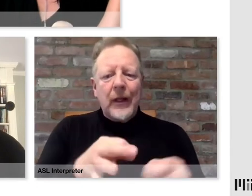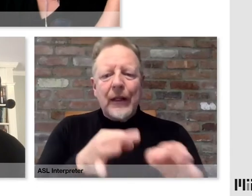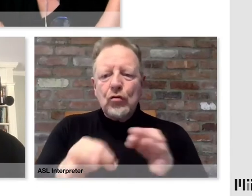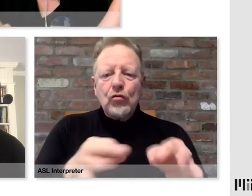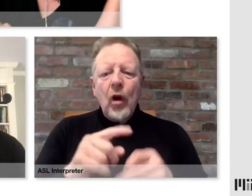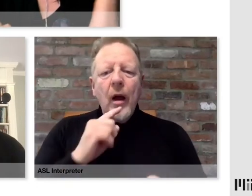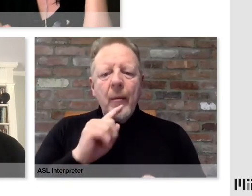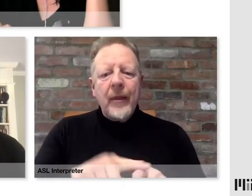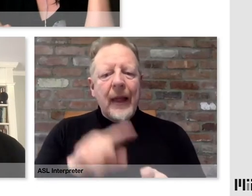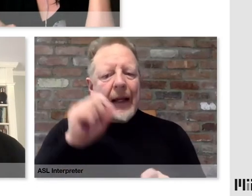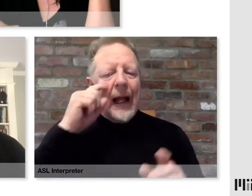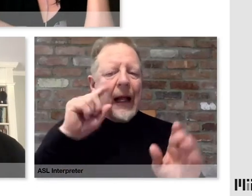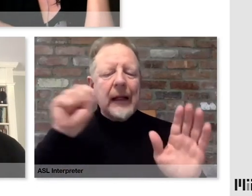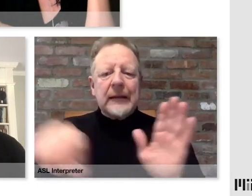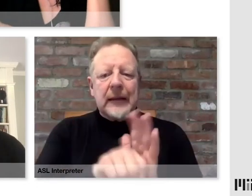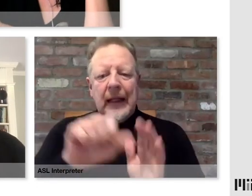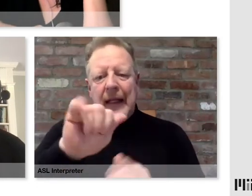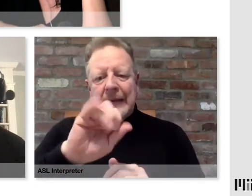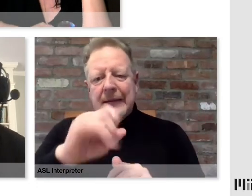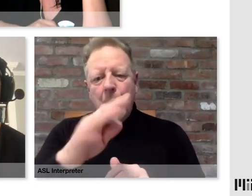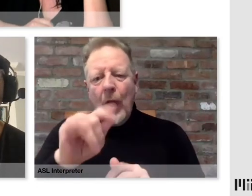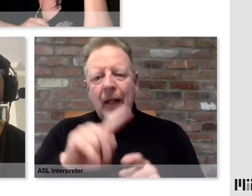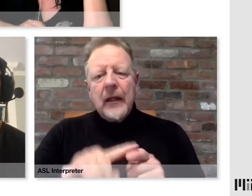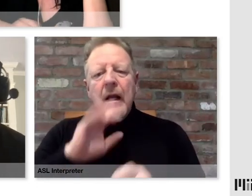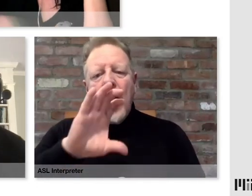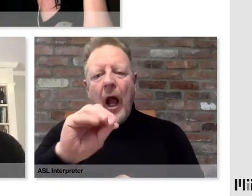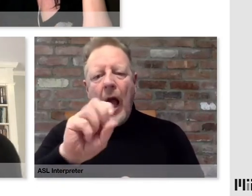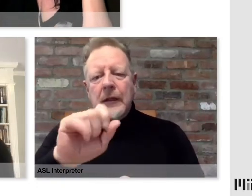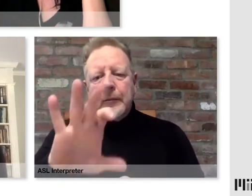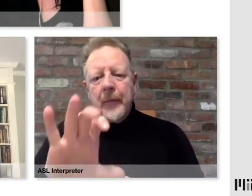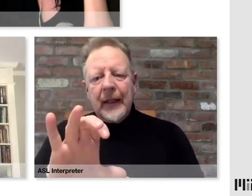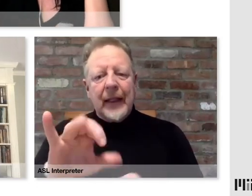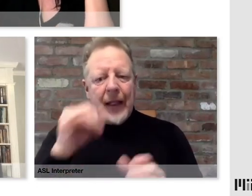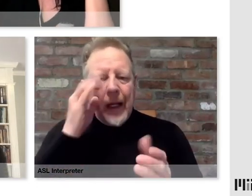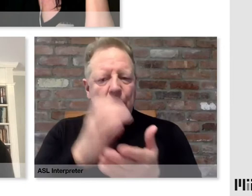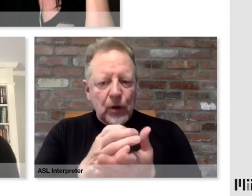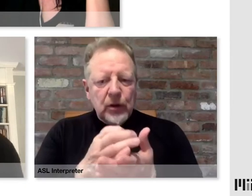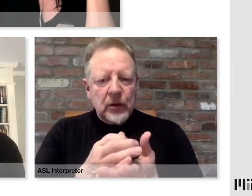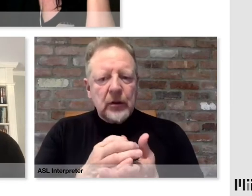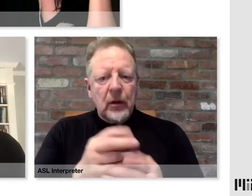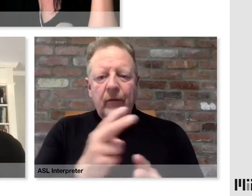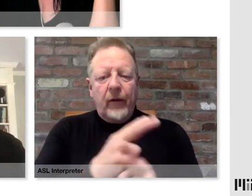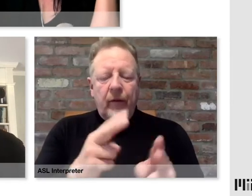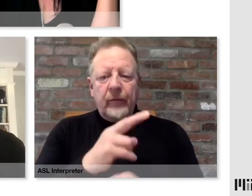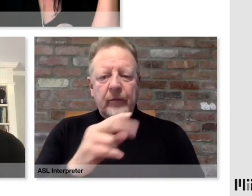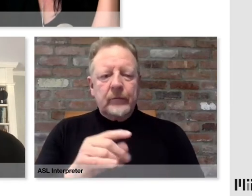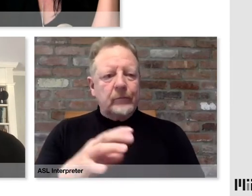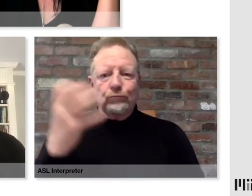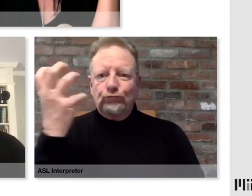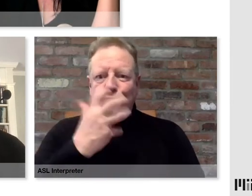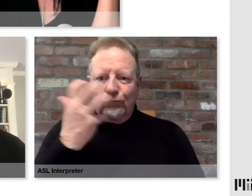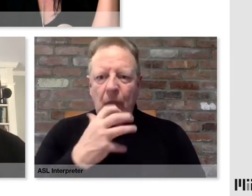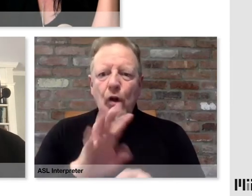of simulations in cosmological studies. The simulated images you showed are indeed very stunning.